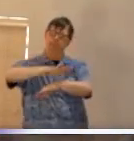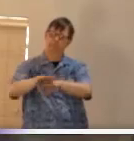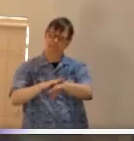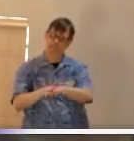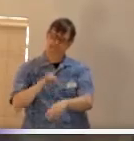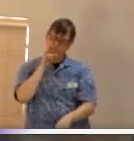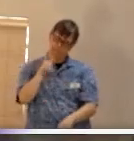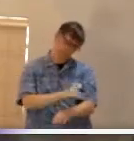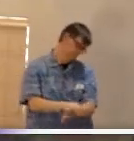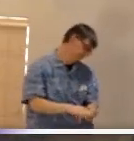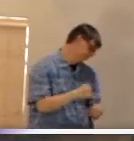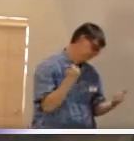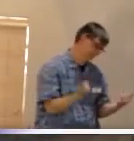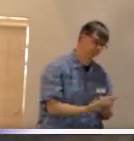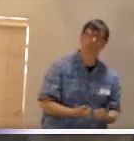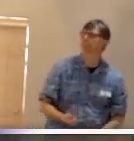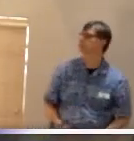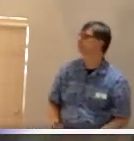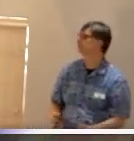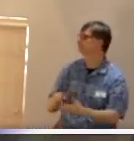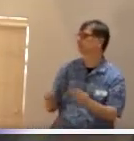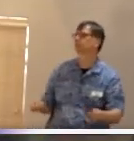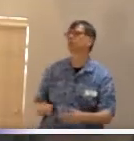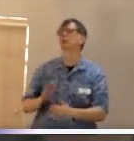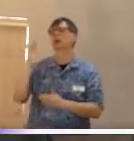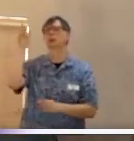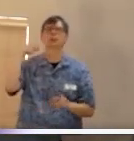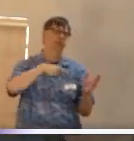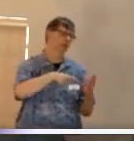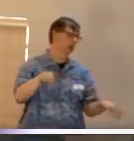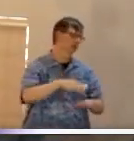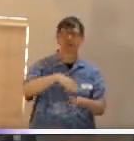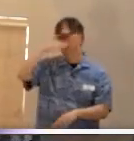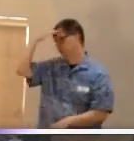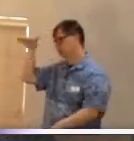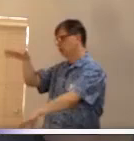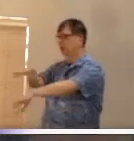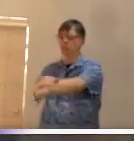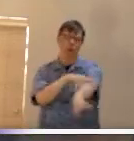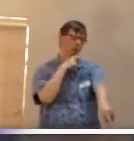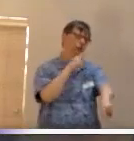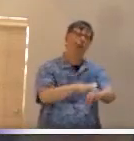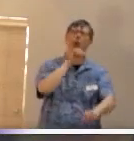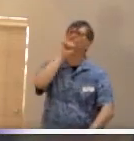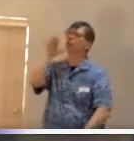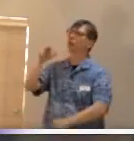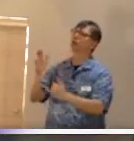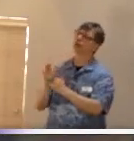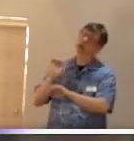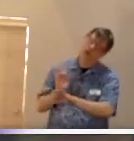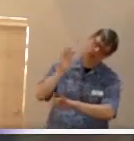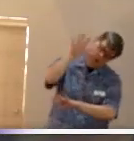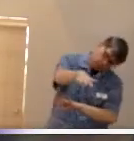and I'm dusting and I reach up there and I go, oh, God, I haven't seen this in a long time. And I blow it off and I look at it and